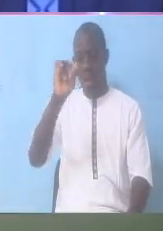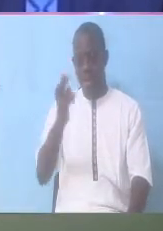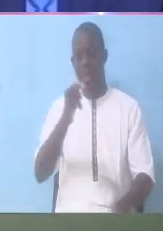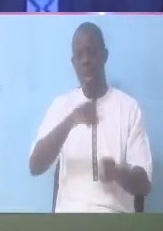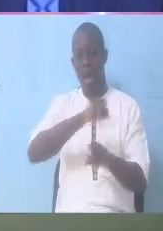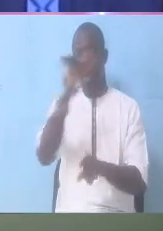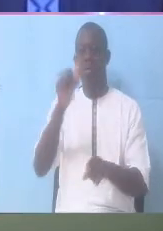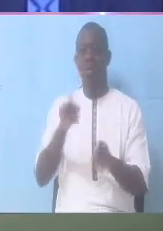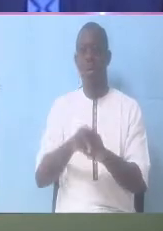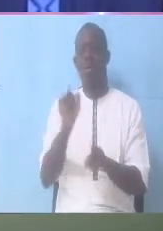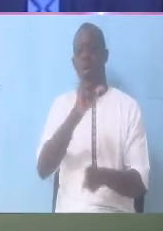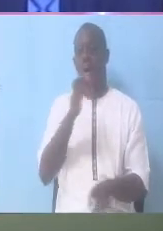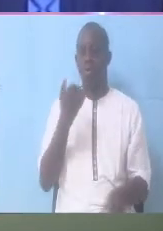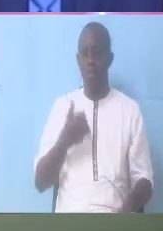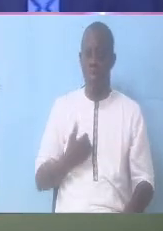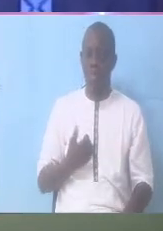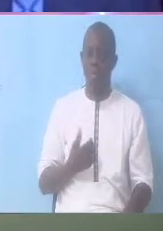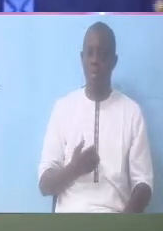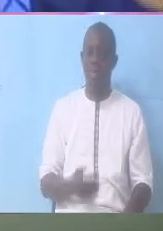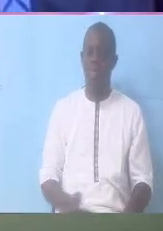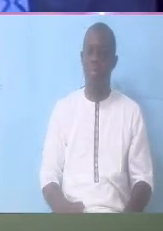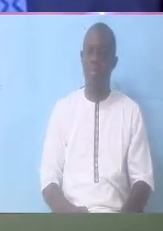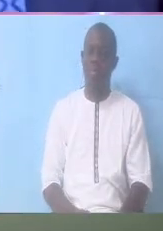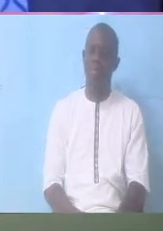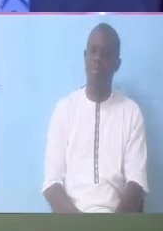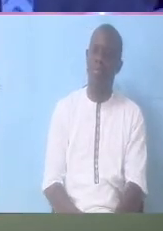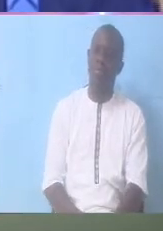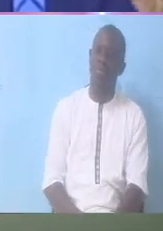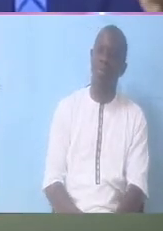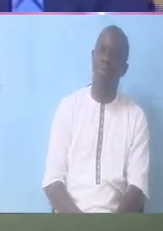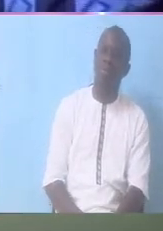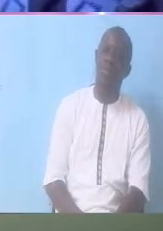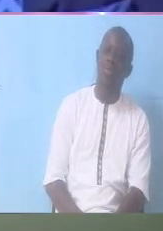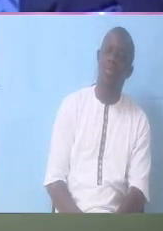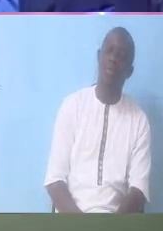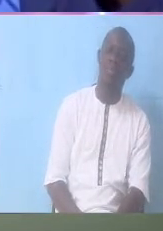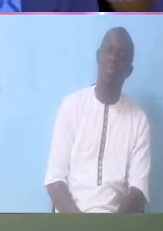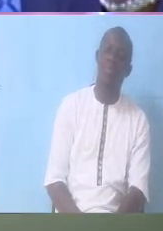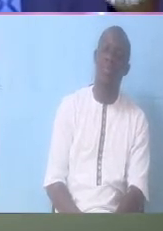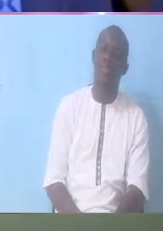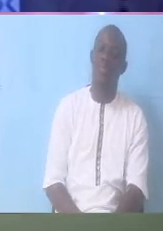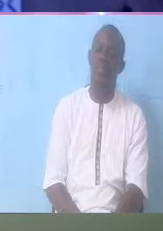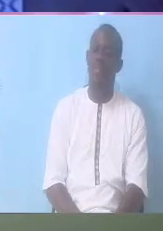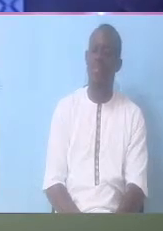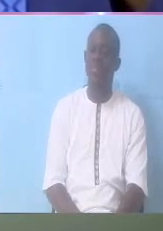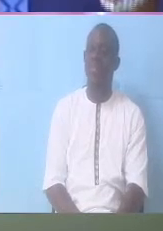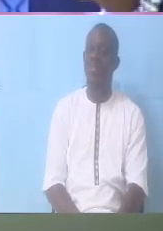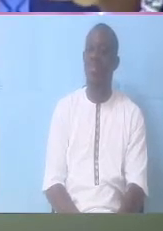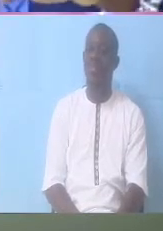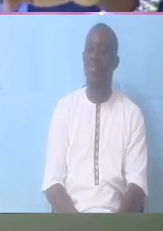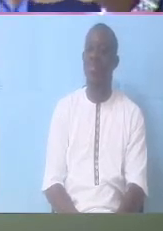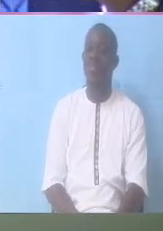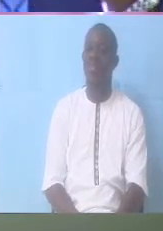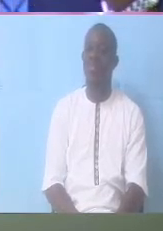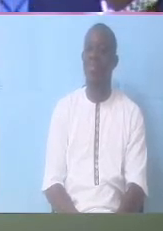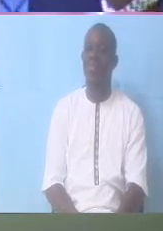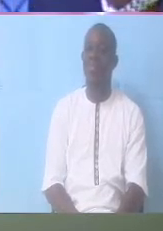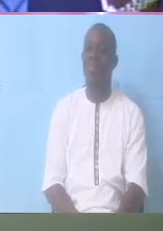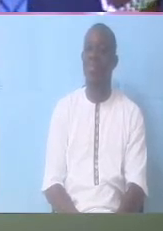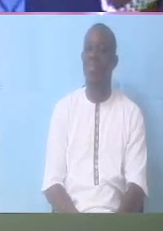was being brief. You have brief and debrief. So I said I don't think Tumbul was smart enough. Okay. Yes, sir. After this